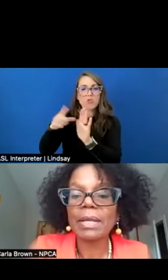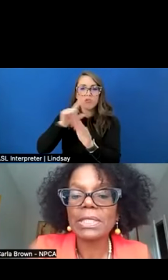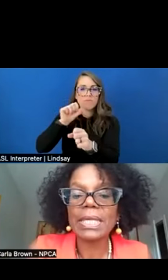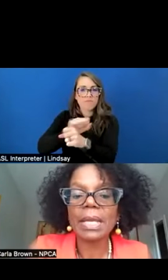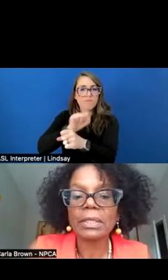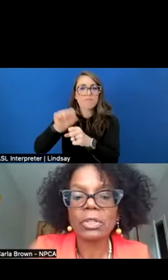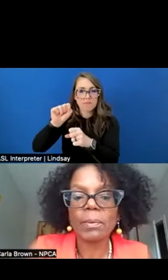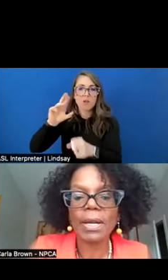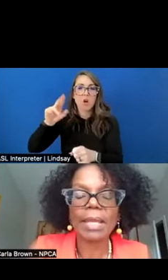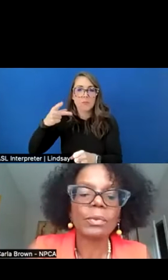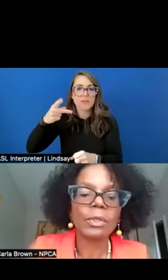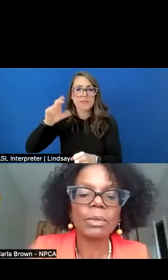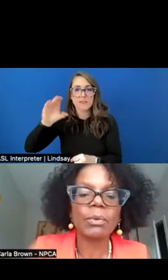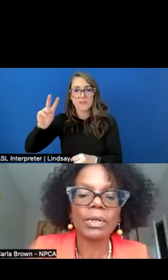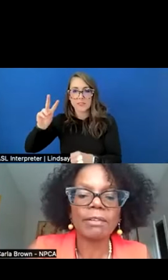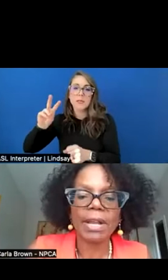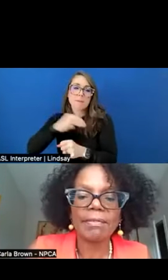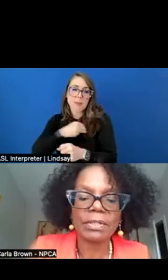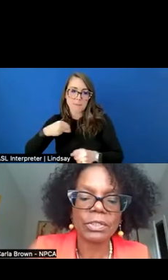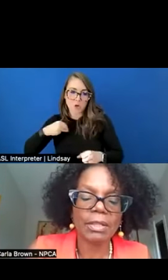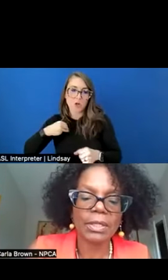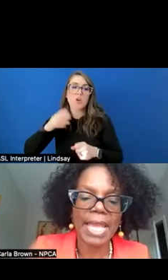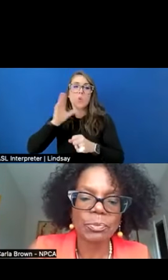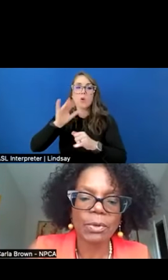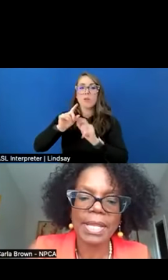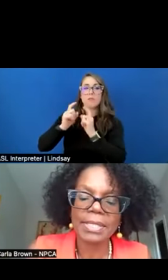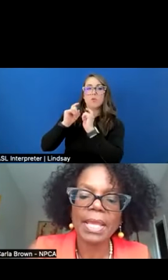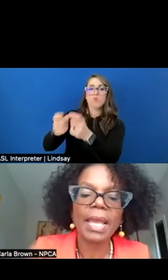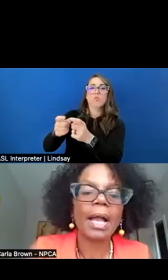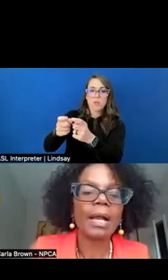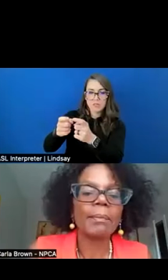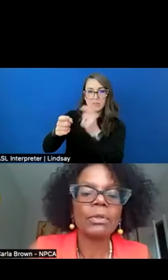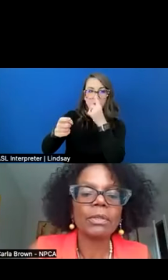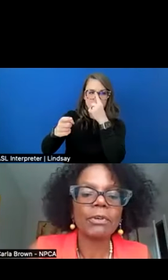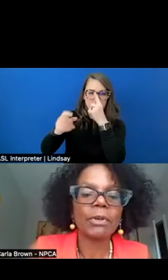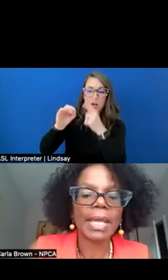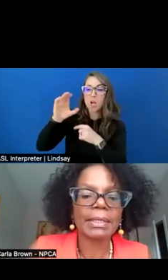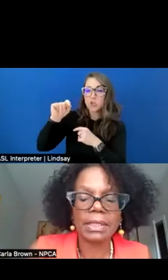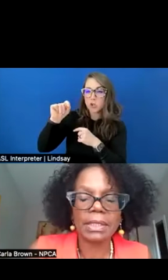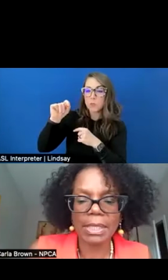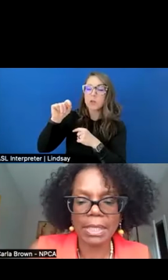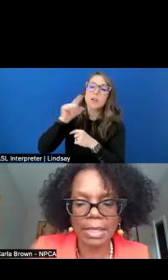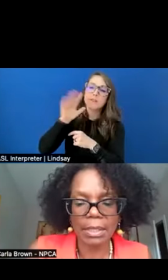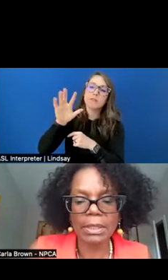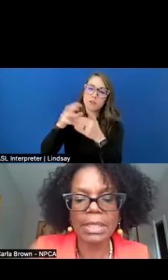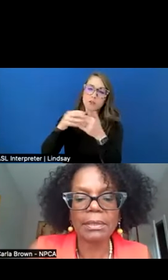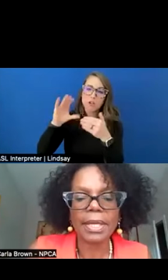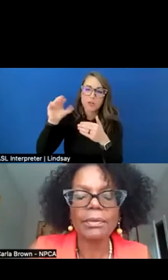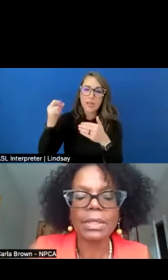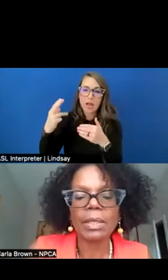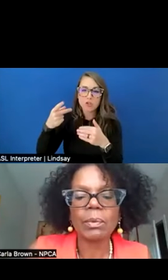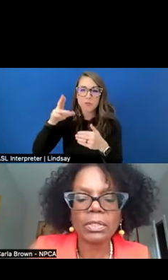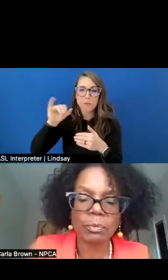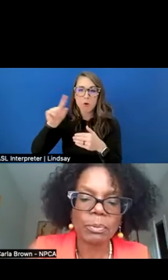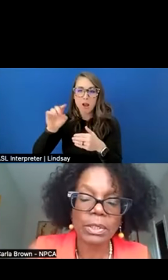be announced in October and will be awarded a $500 cash prize. You can vote at the on the link there.